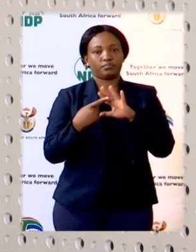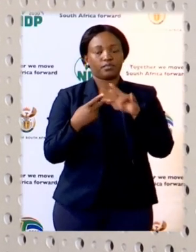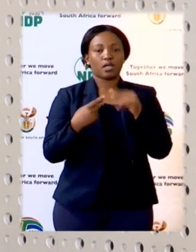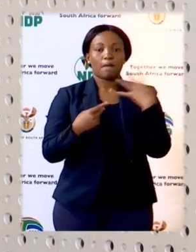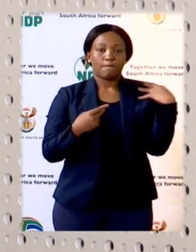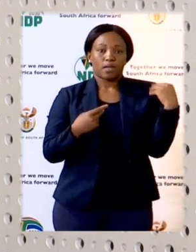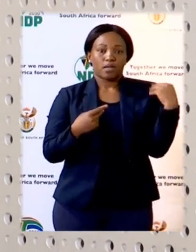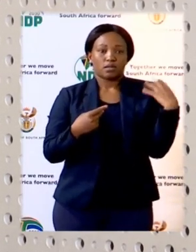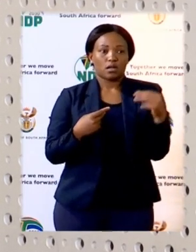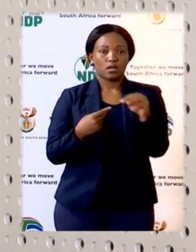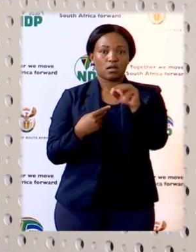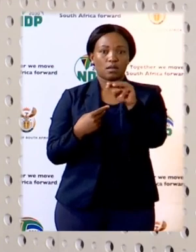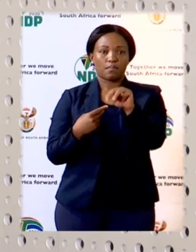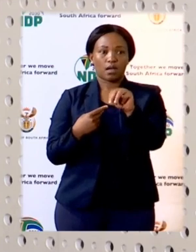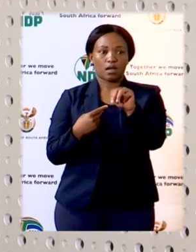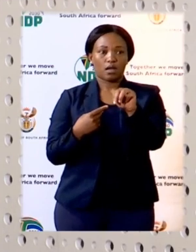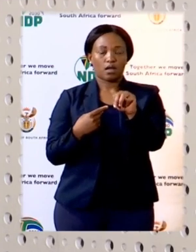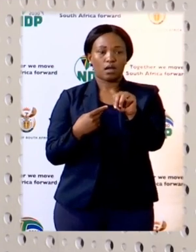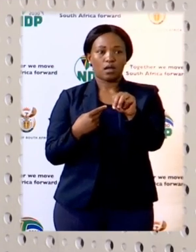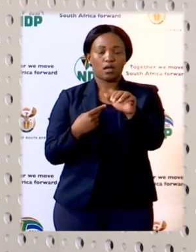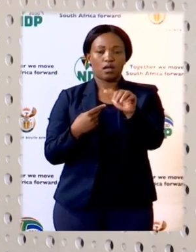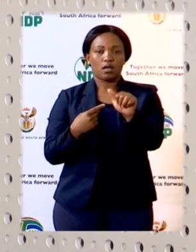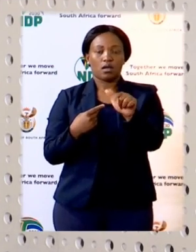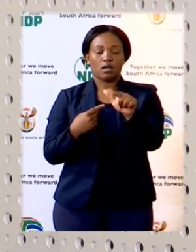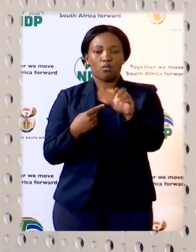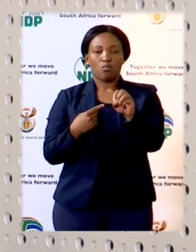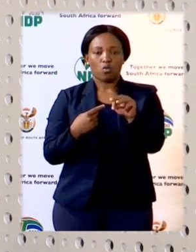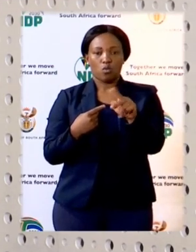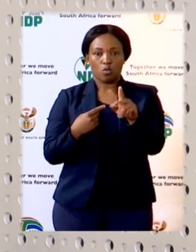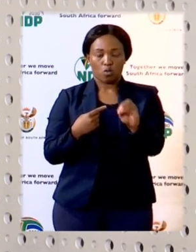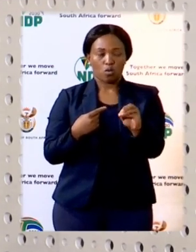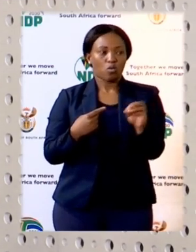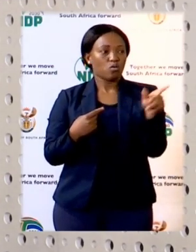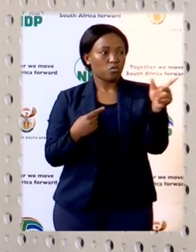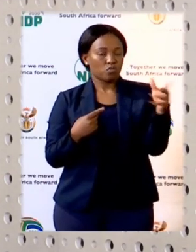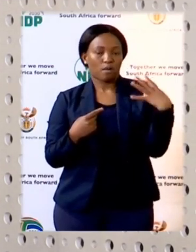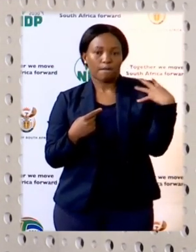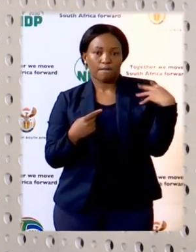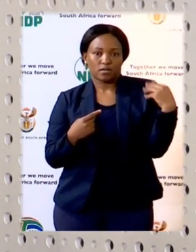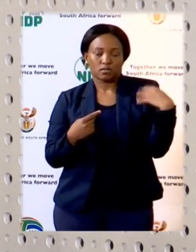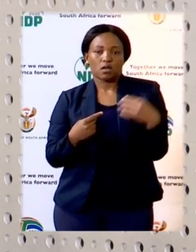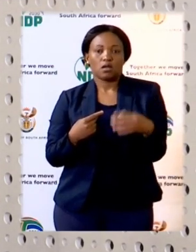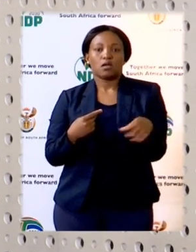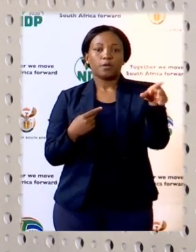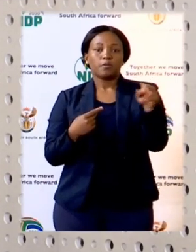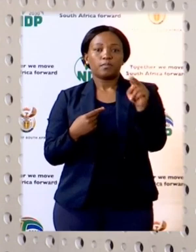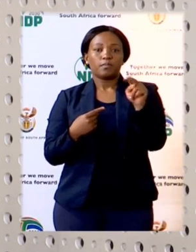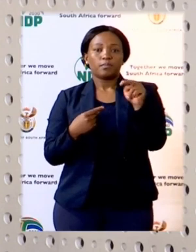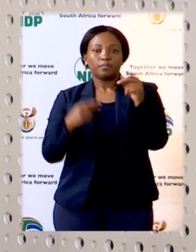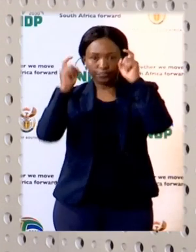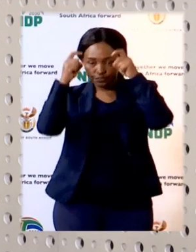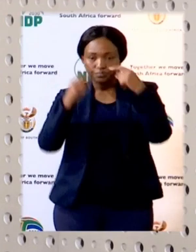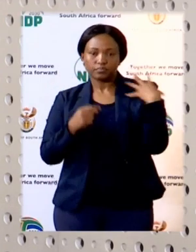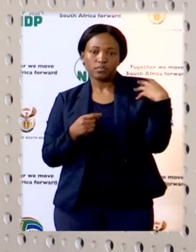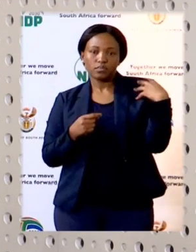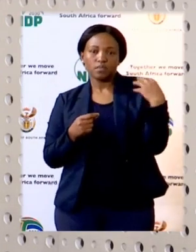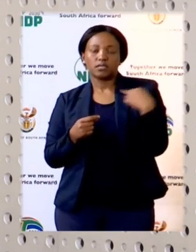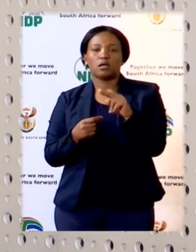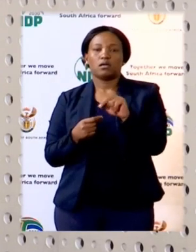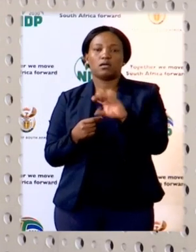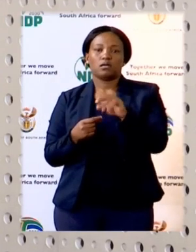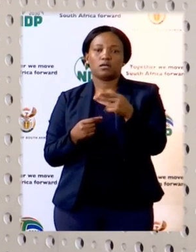Minister Mamluko, Minister Ngesi, Minister Njabeni, thank you very much for speaking to our people